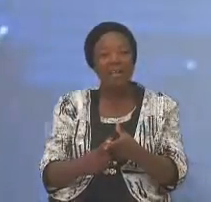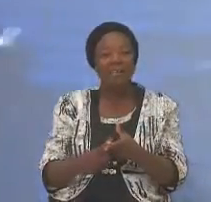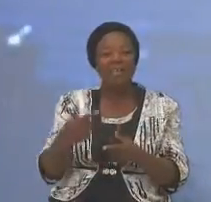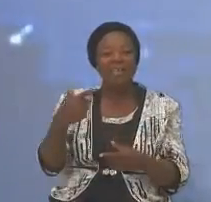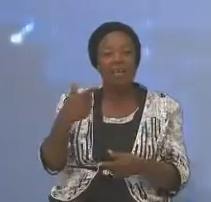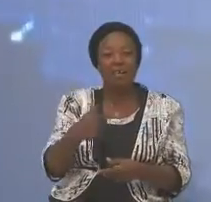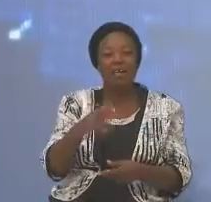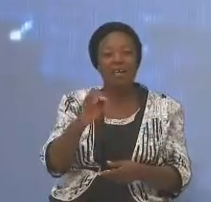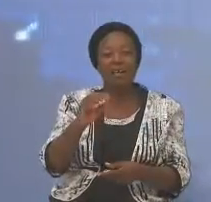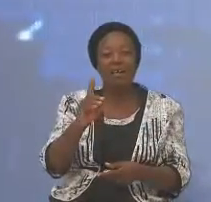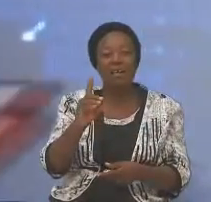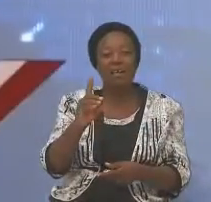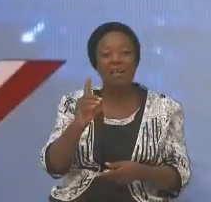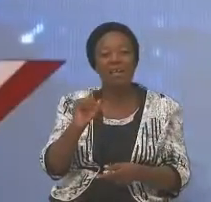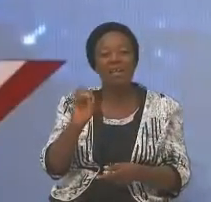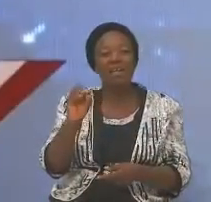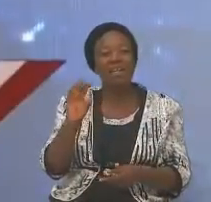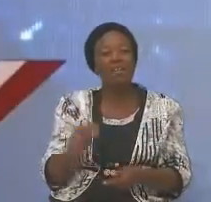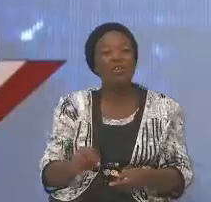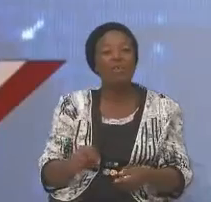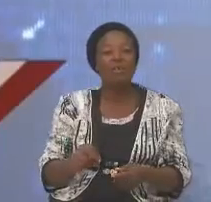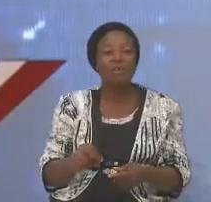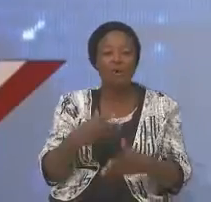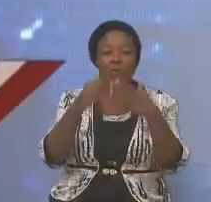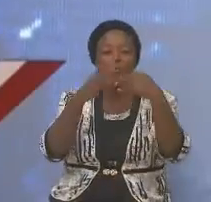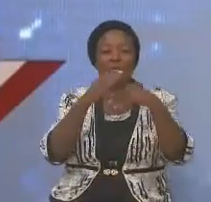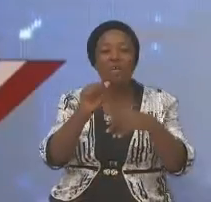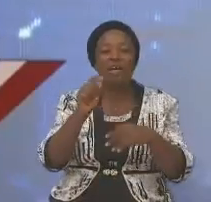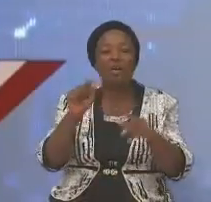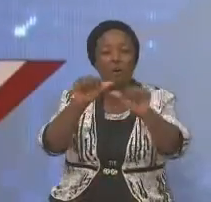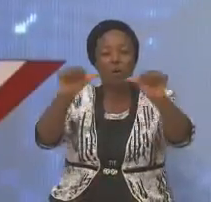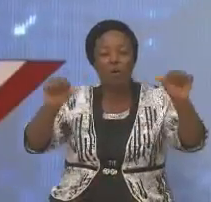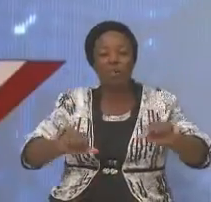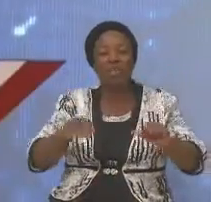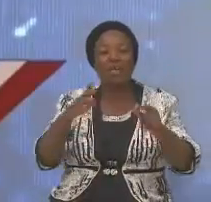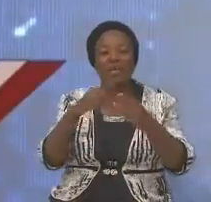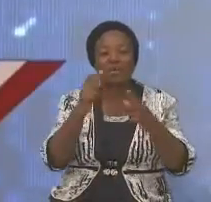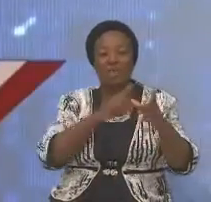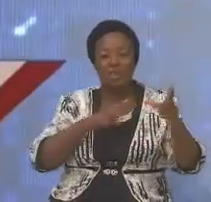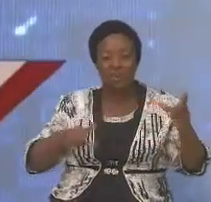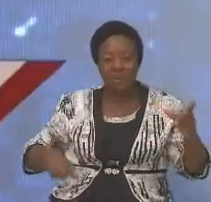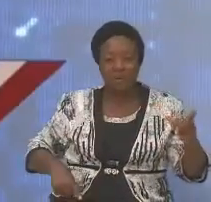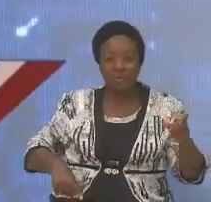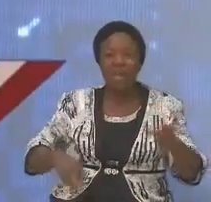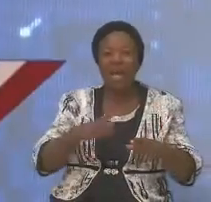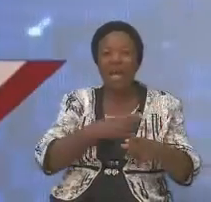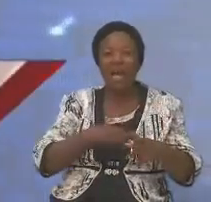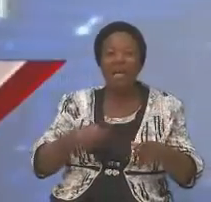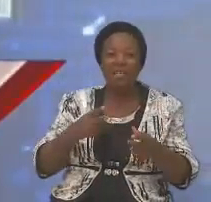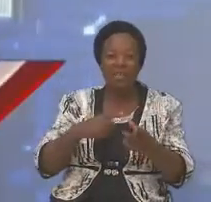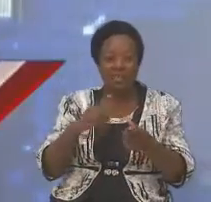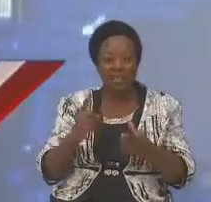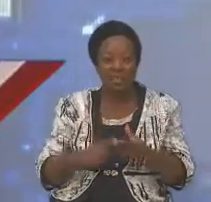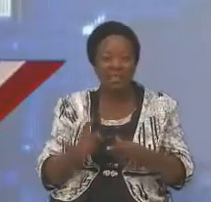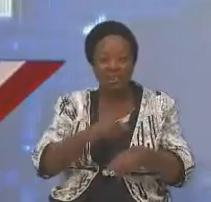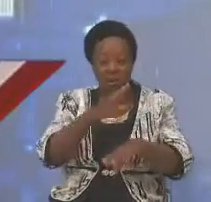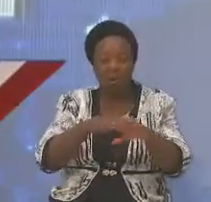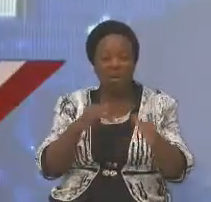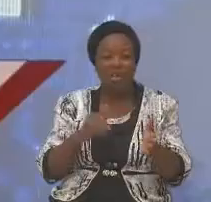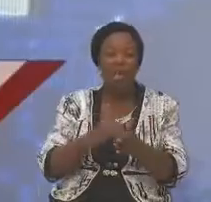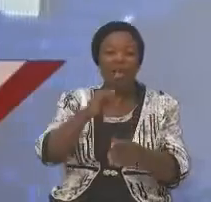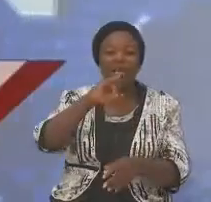24, then Gideon built an altar there unto the Lord and called